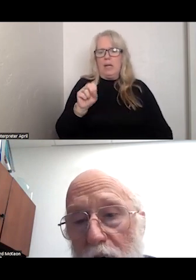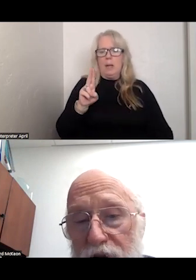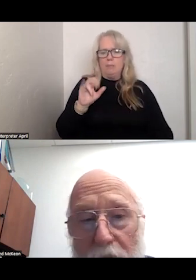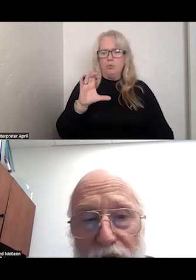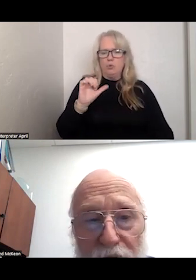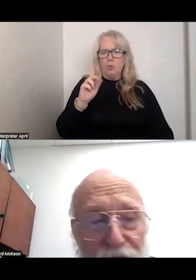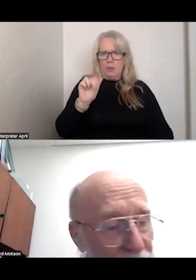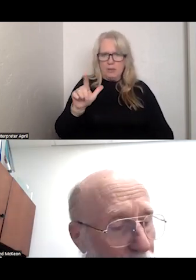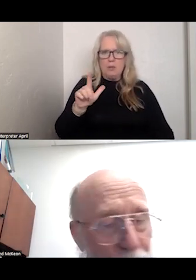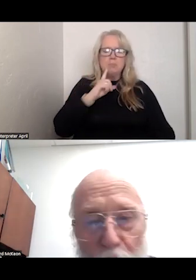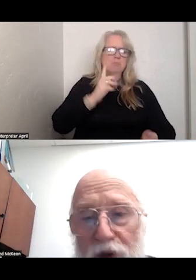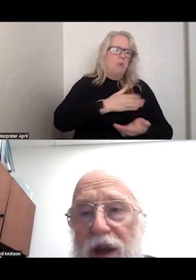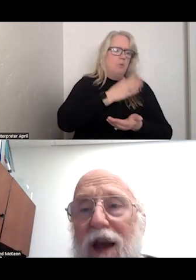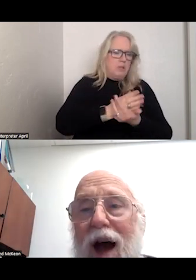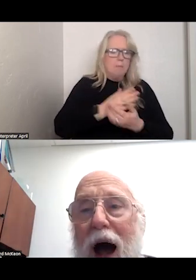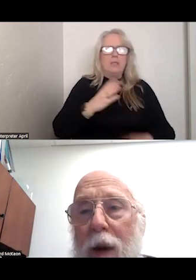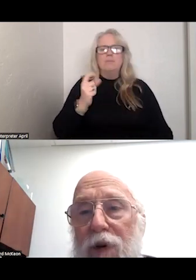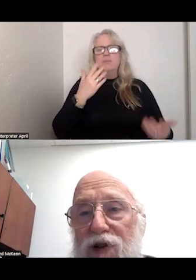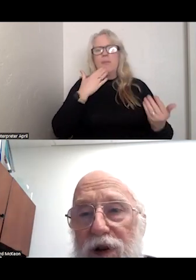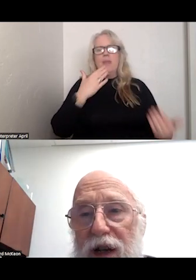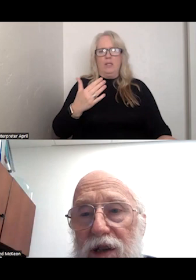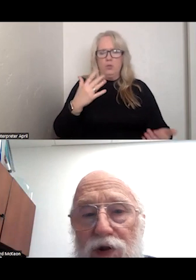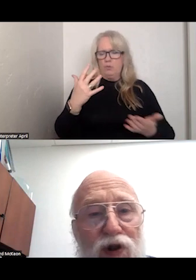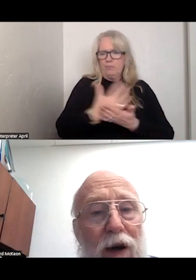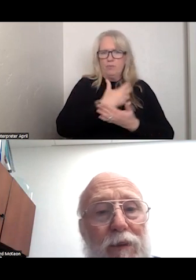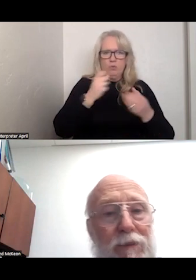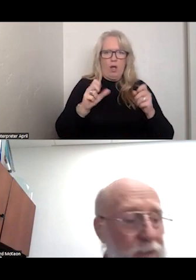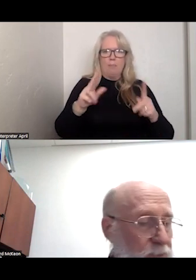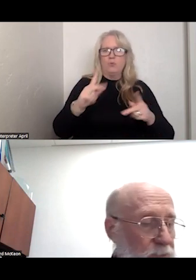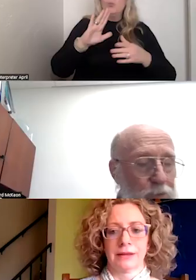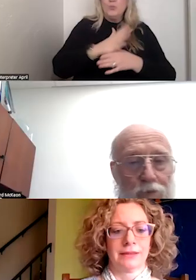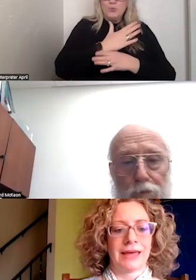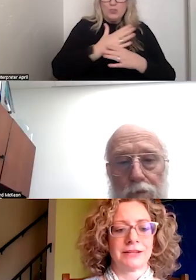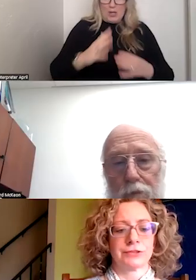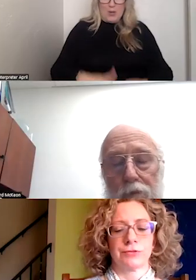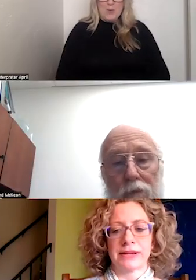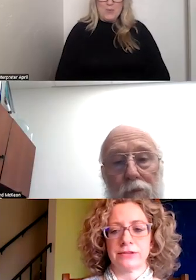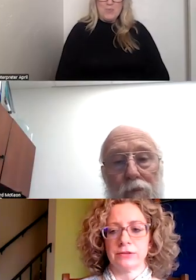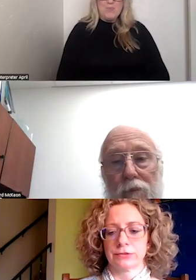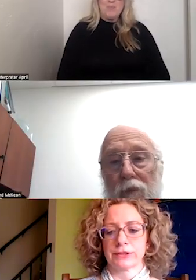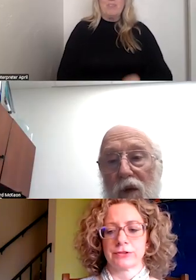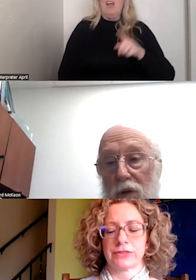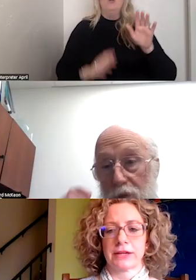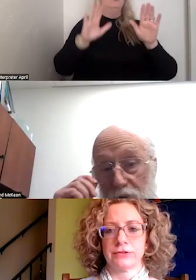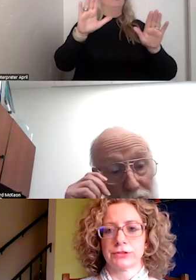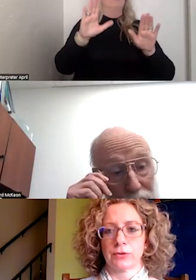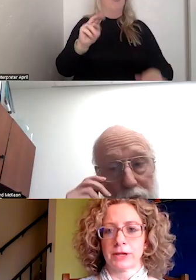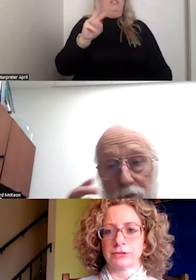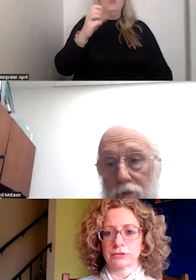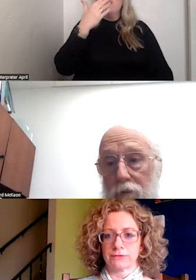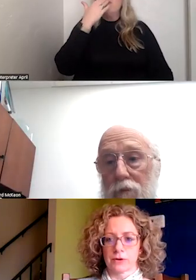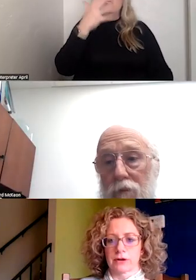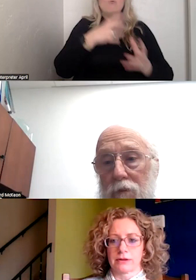So I will stop there. Thank you for the opportunity to share. That is great news, Richard. Thank you